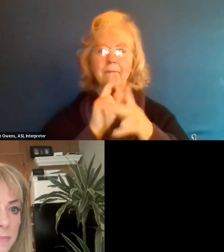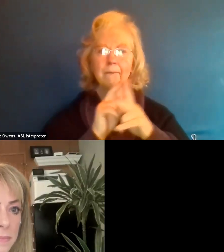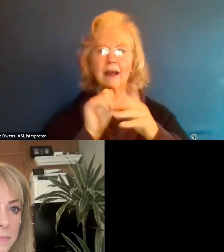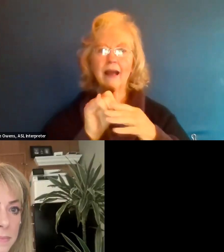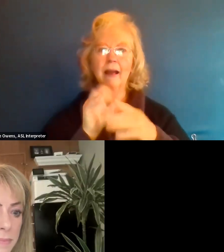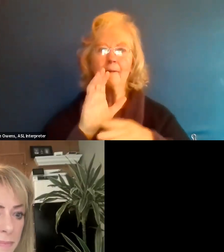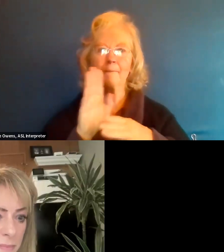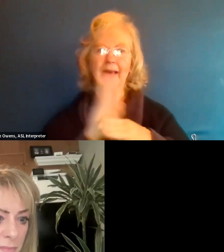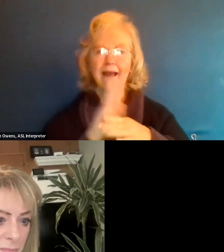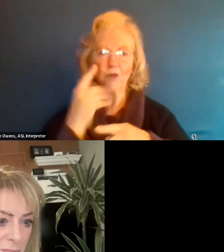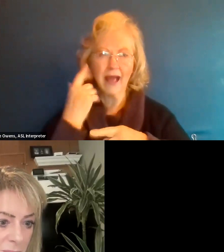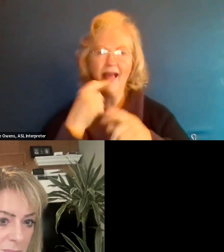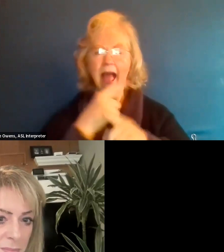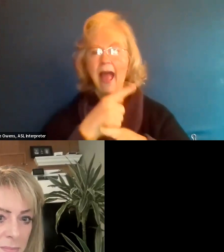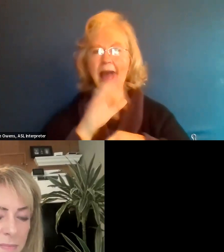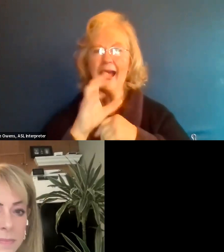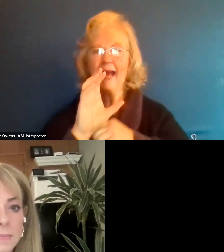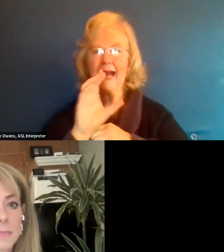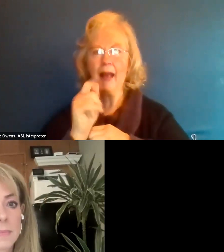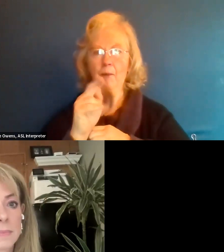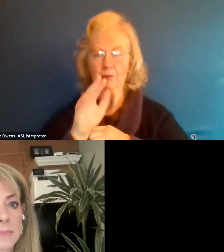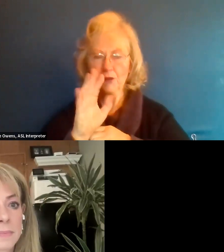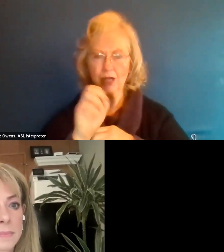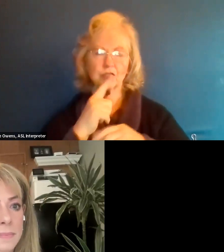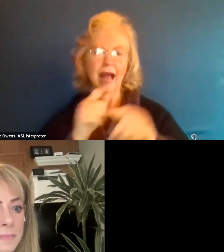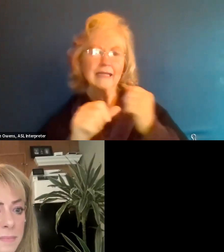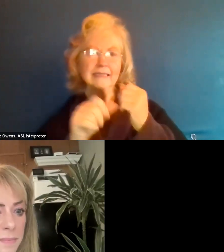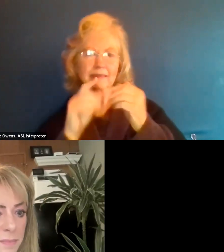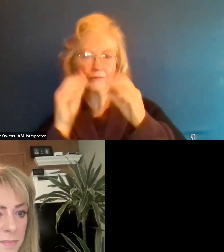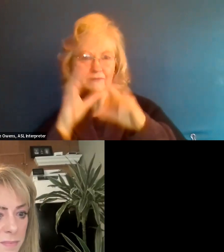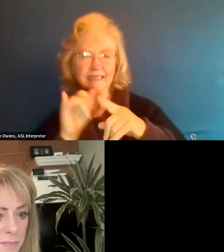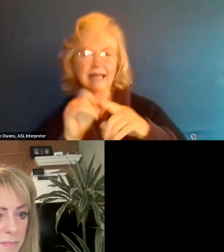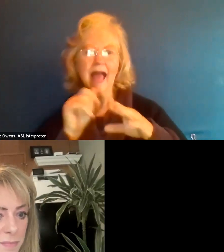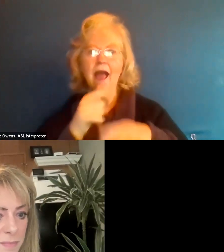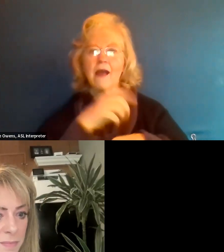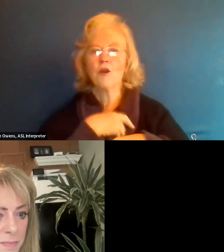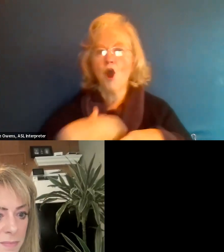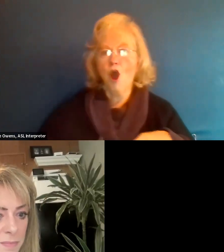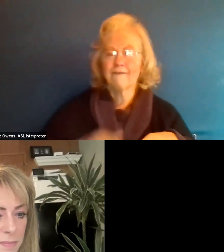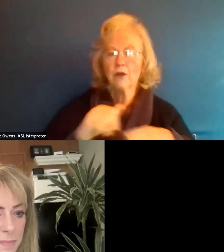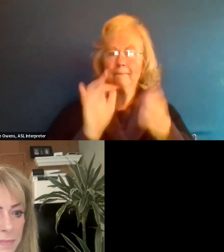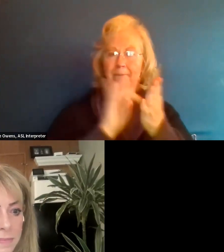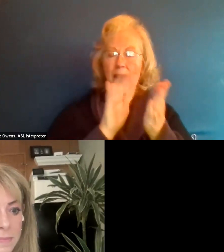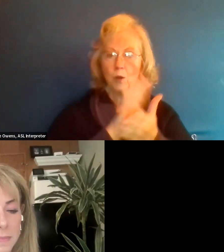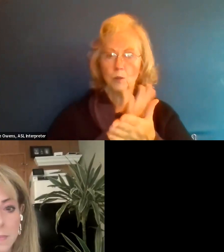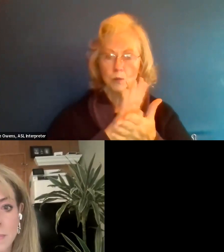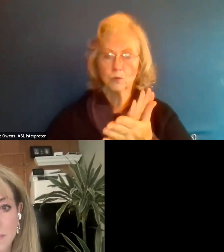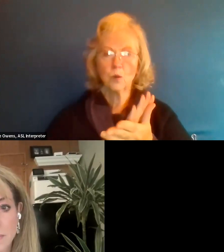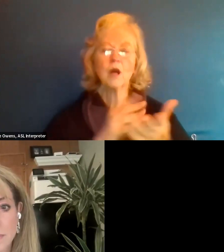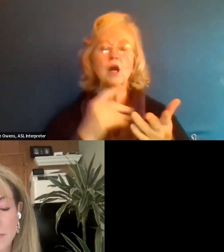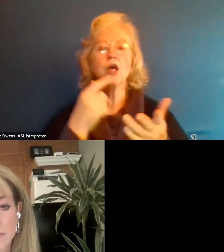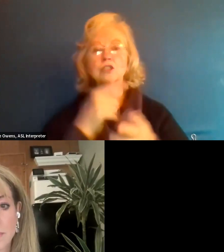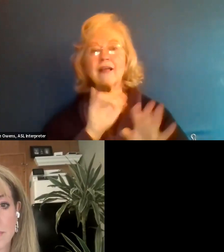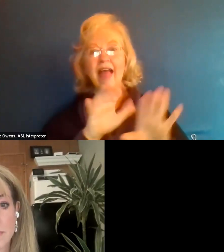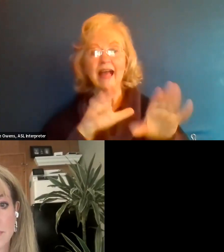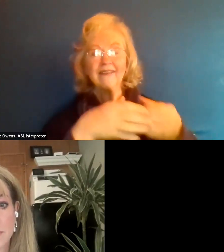Cambridge Health Alliance. She's also Assistant Professor of Psychology and Psychiatry at Harvard Medical School. In the Division of Population Behavioral Health, she